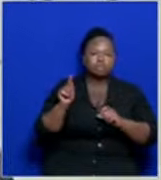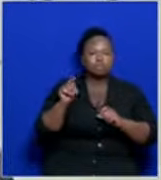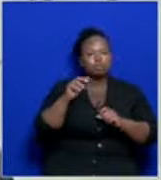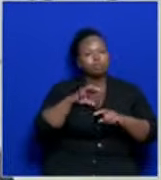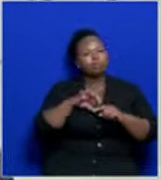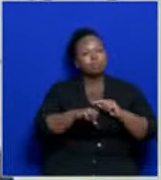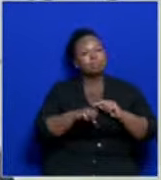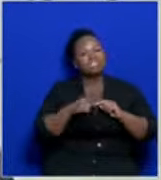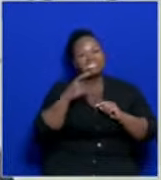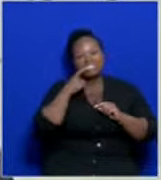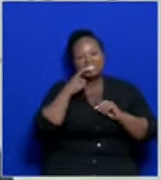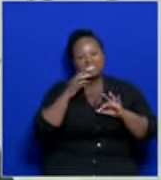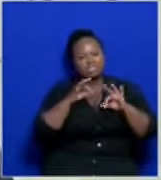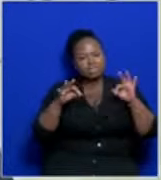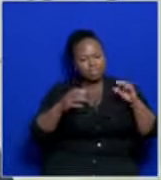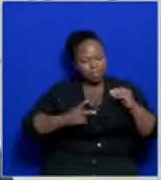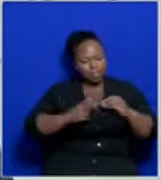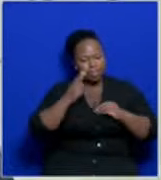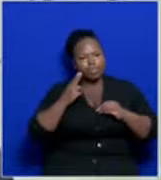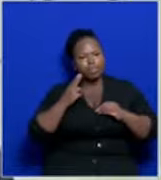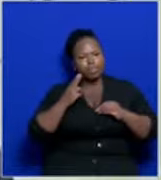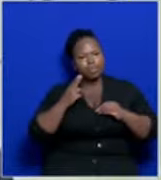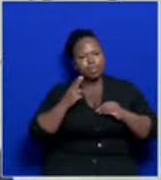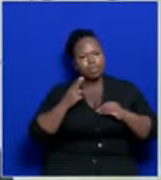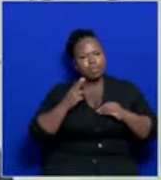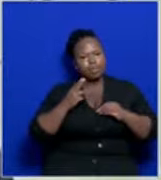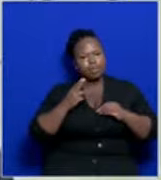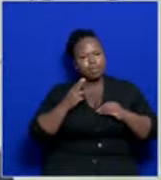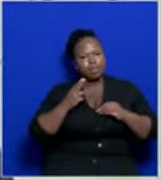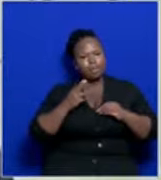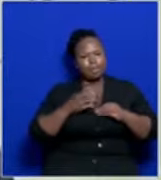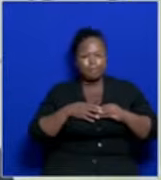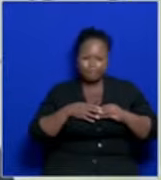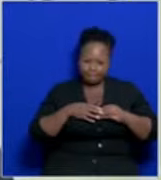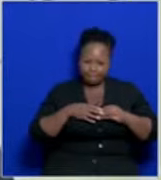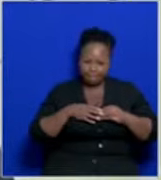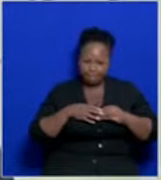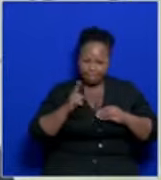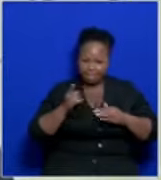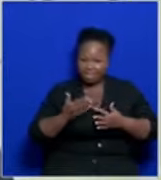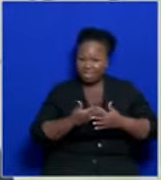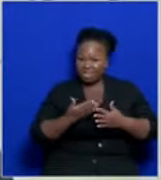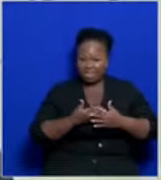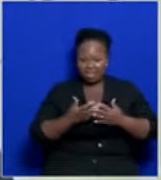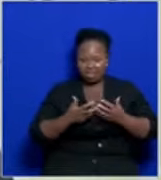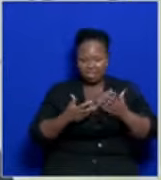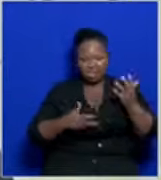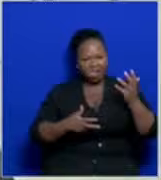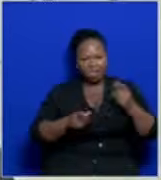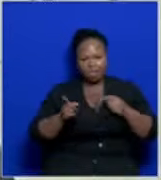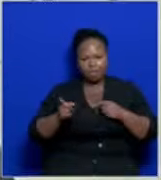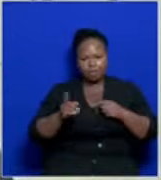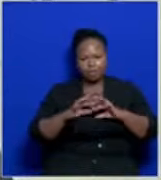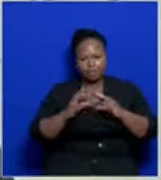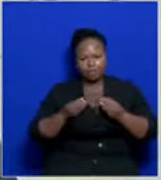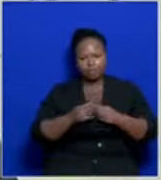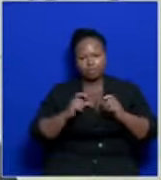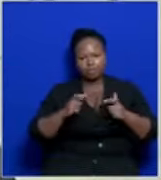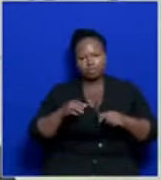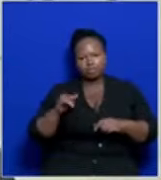cut. Now, the facts of that case do not correlate with what Commissioner Spies testified to